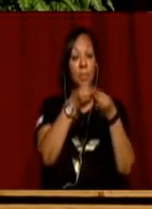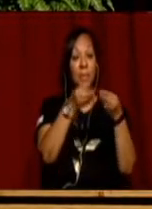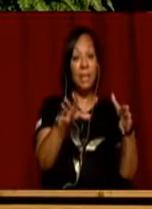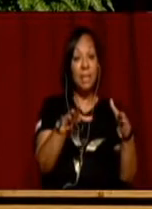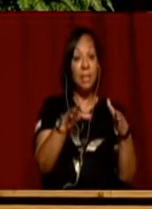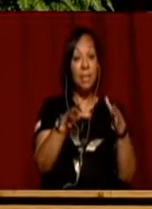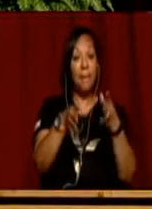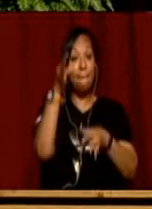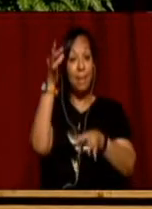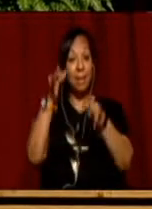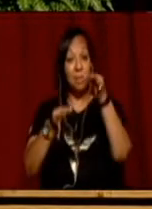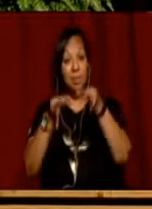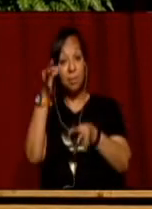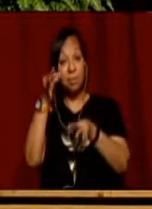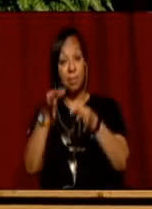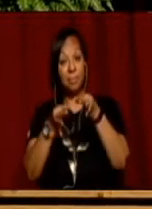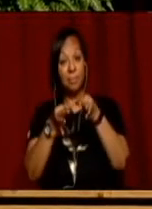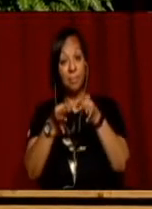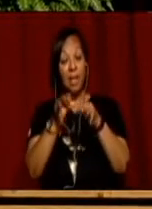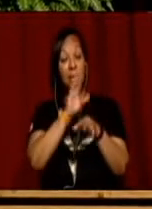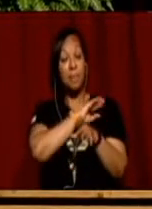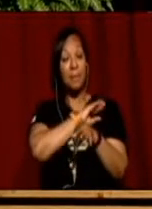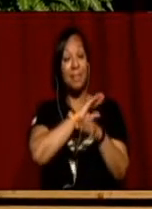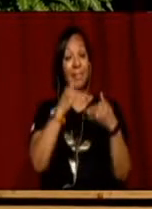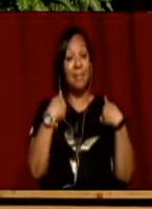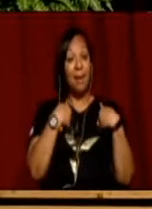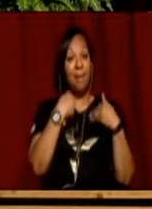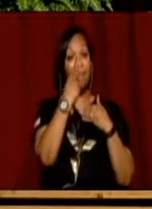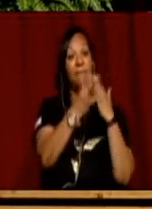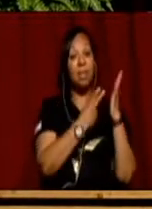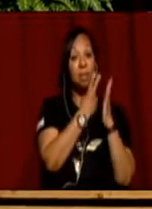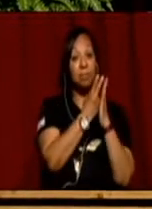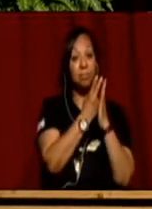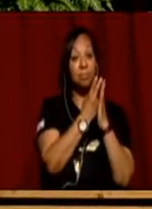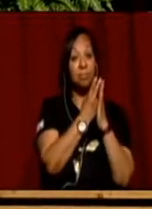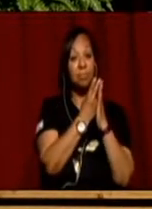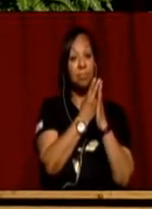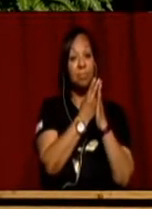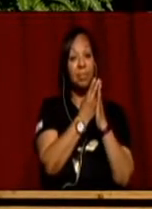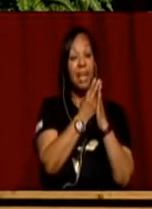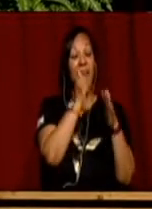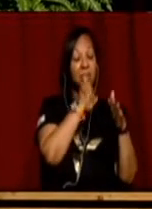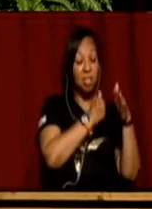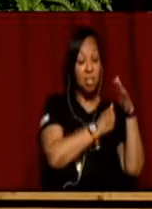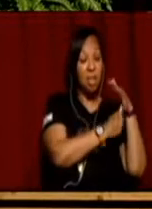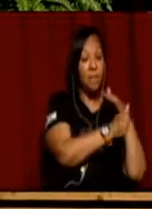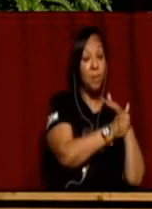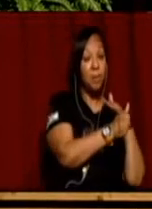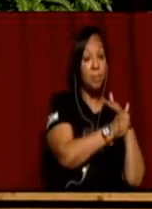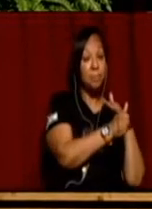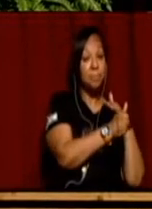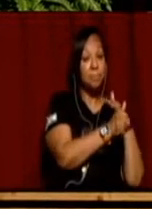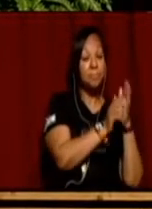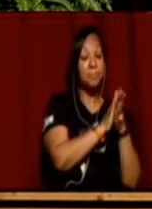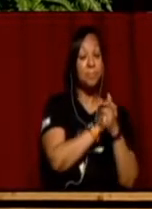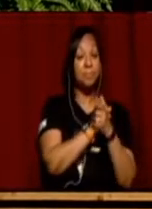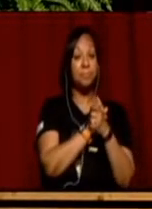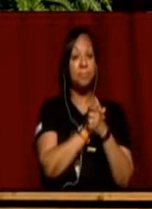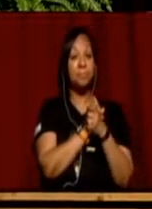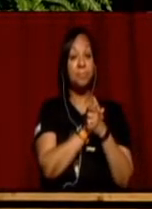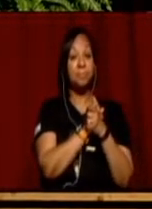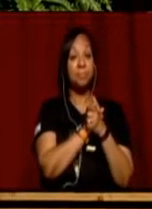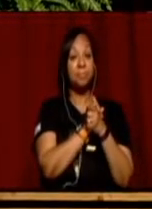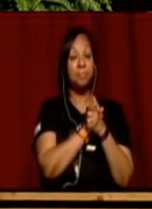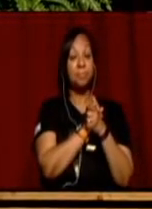But believe me, the police had the video. So there was an effort to cover up and